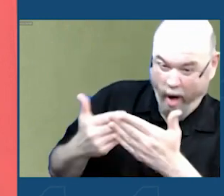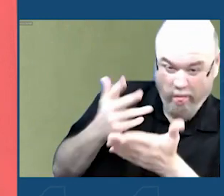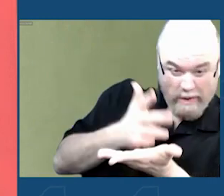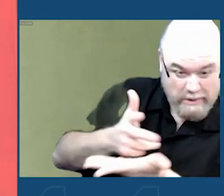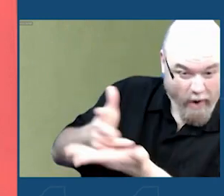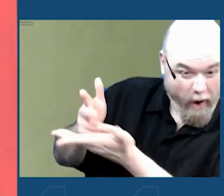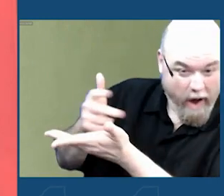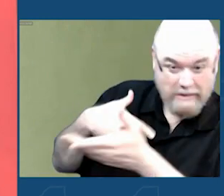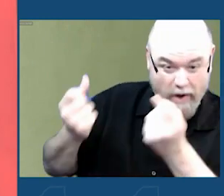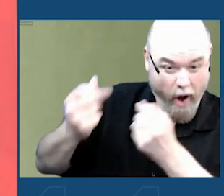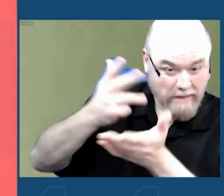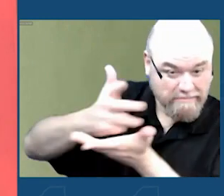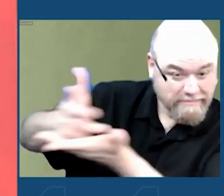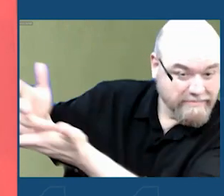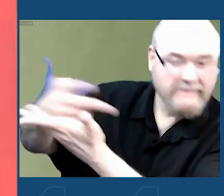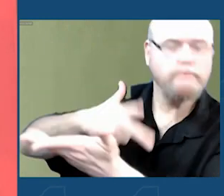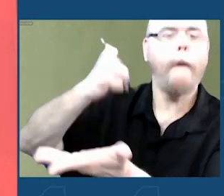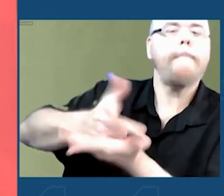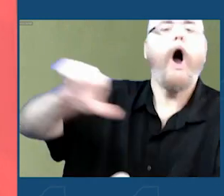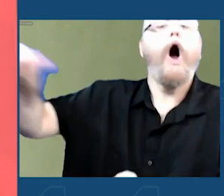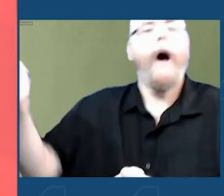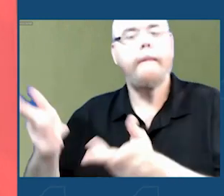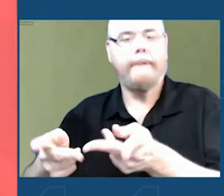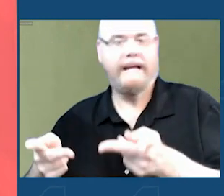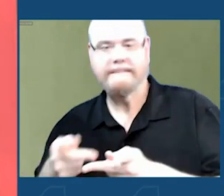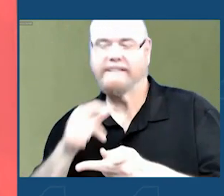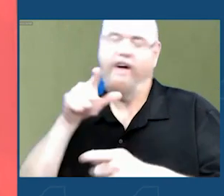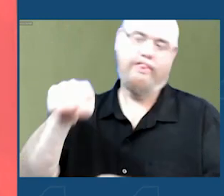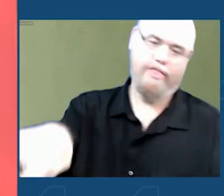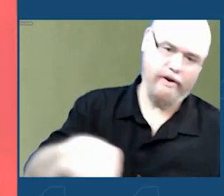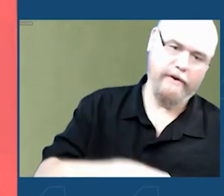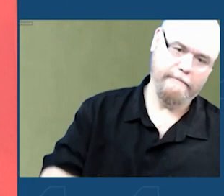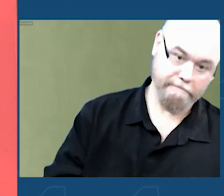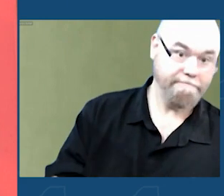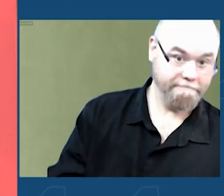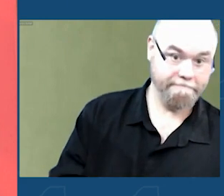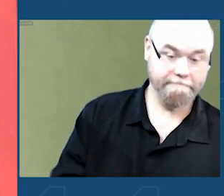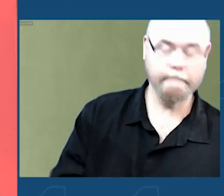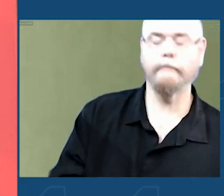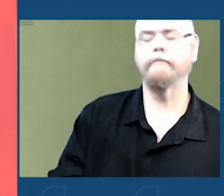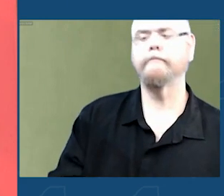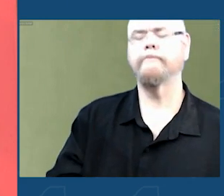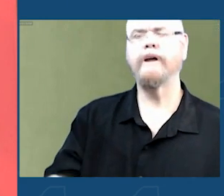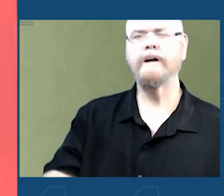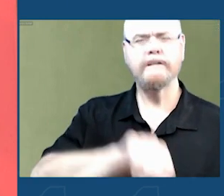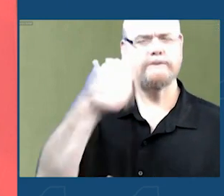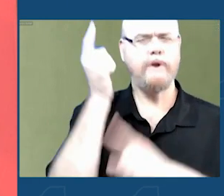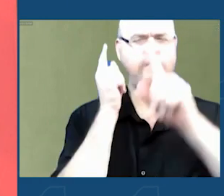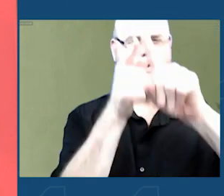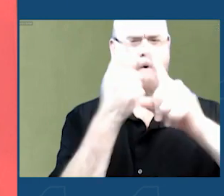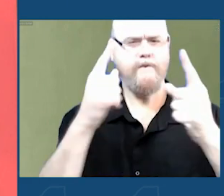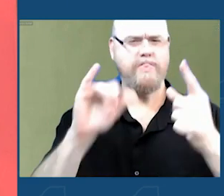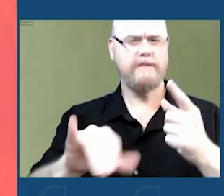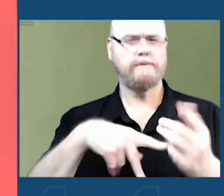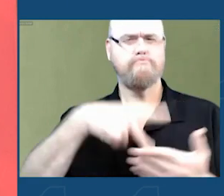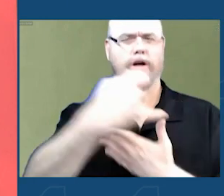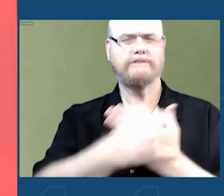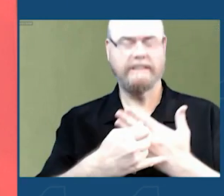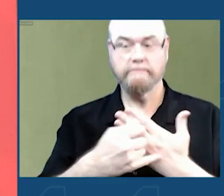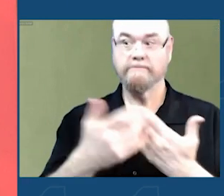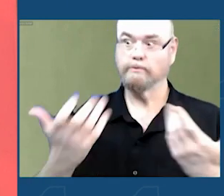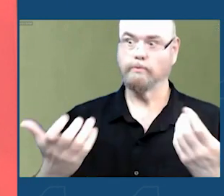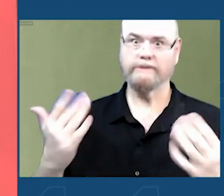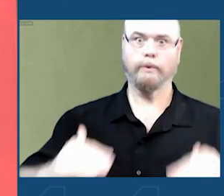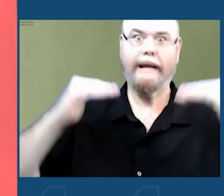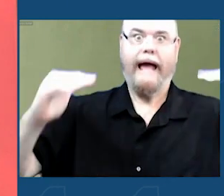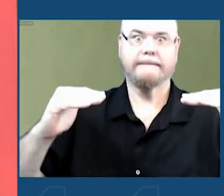another place. Another major goal for the project was to enhance Storm King, not